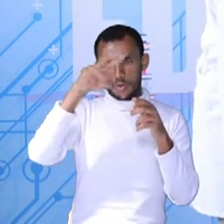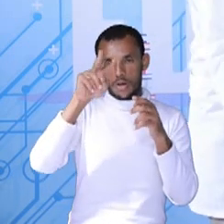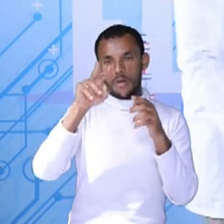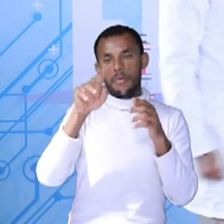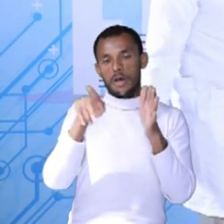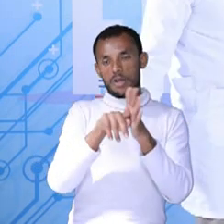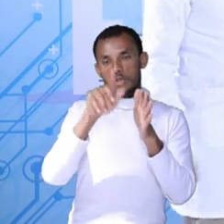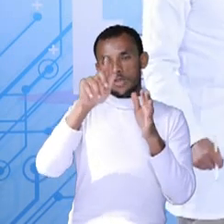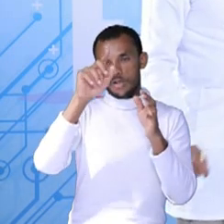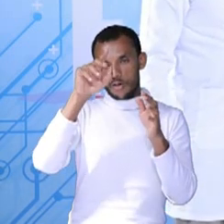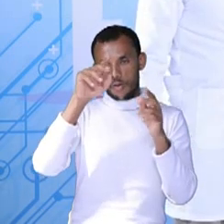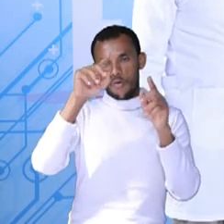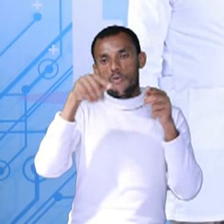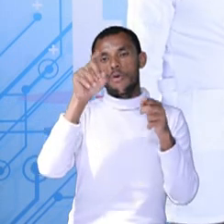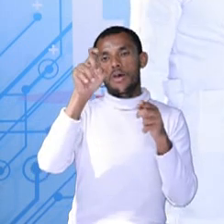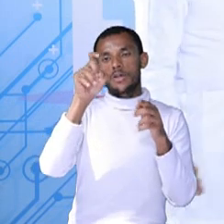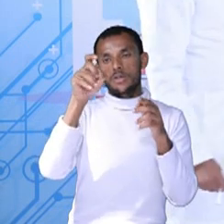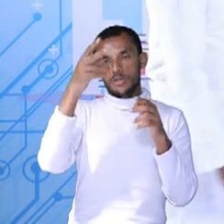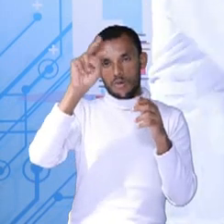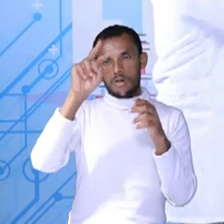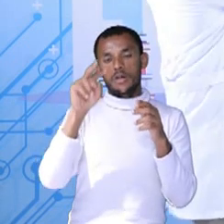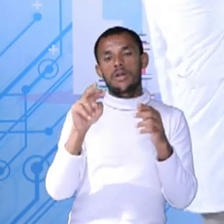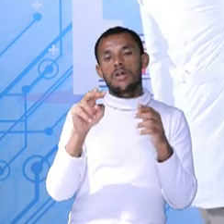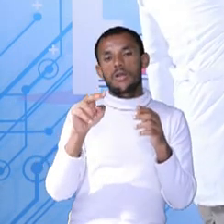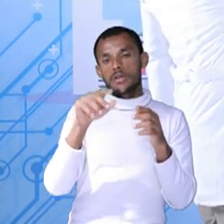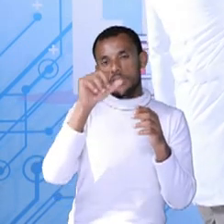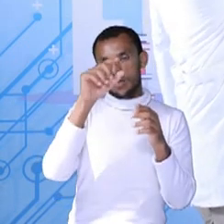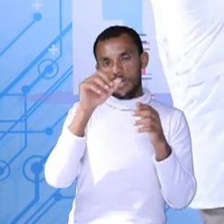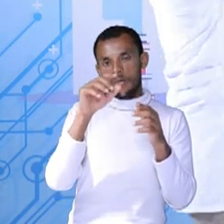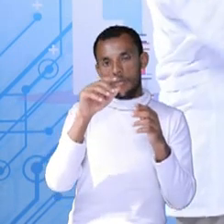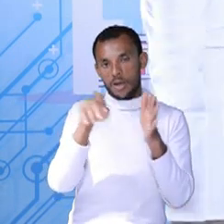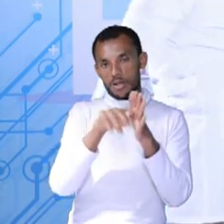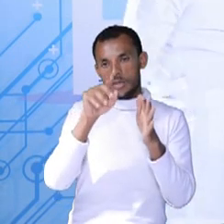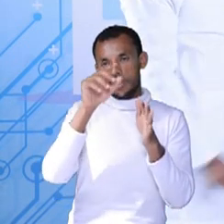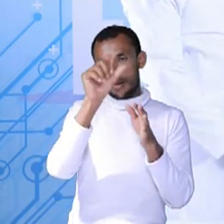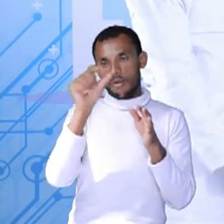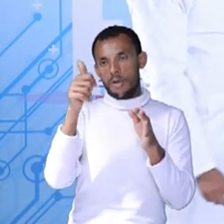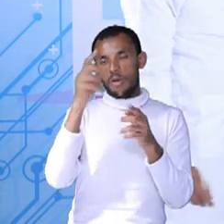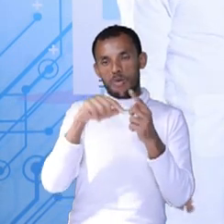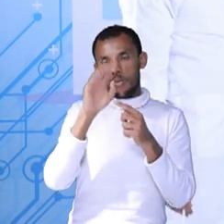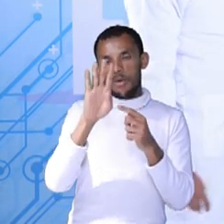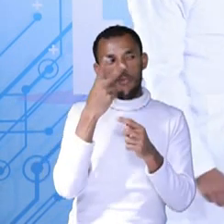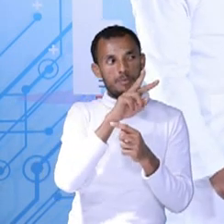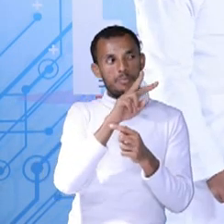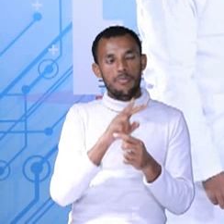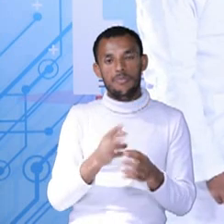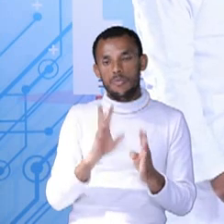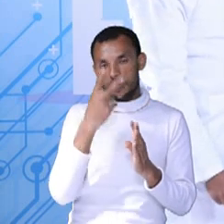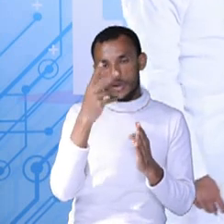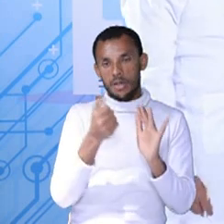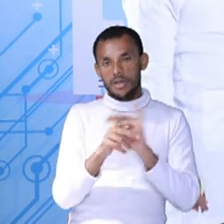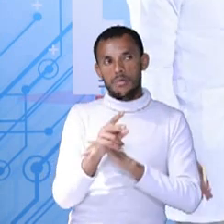u of x squared dx on the interval a to b. So this is it. Now let's see example